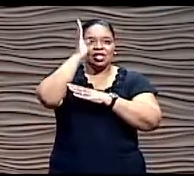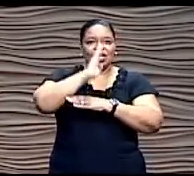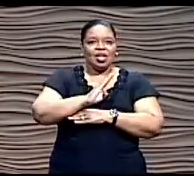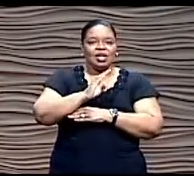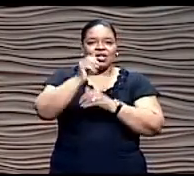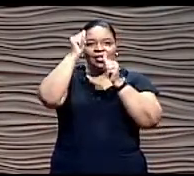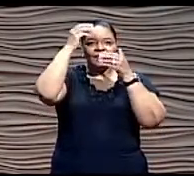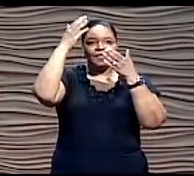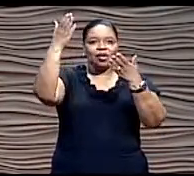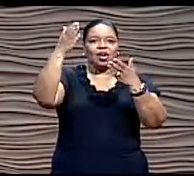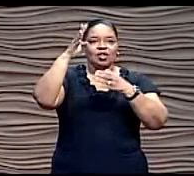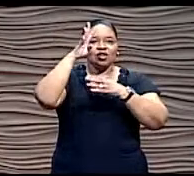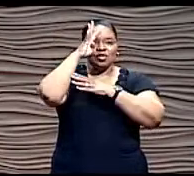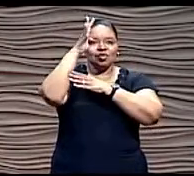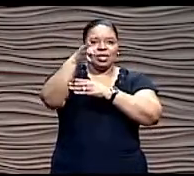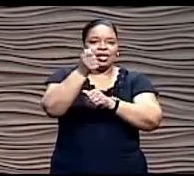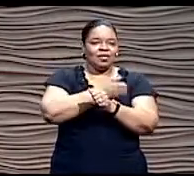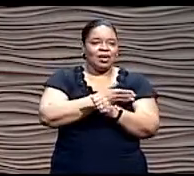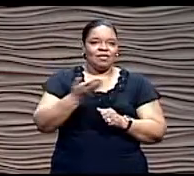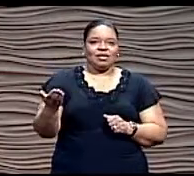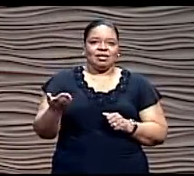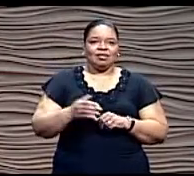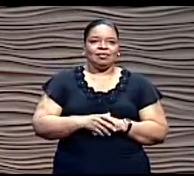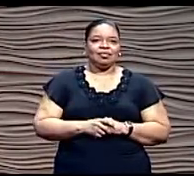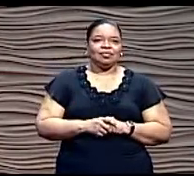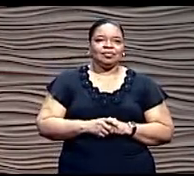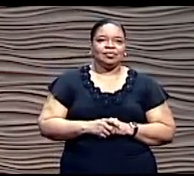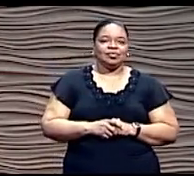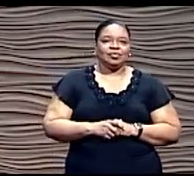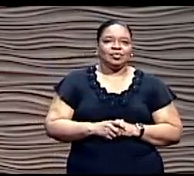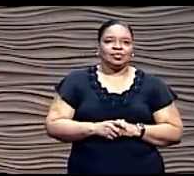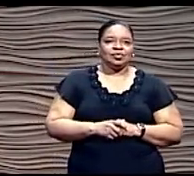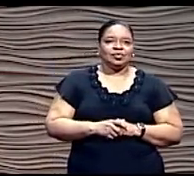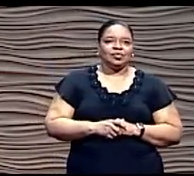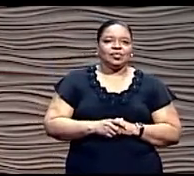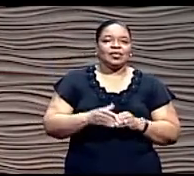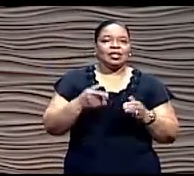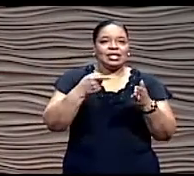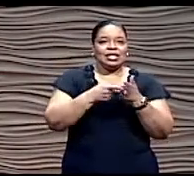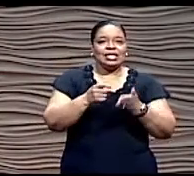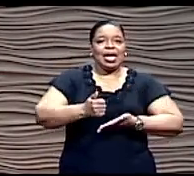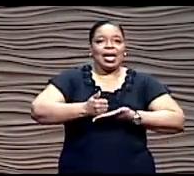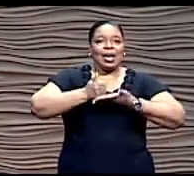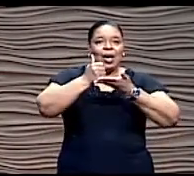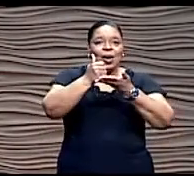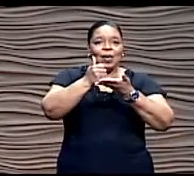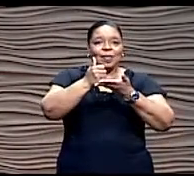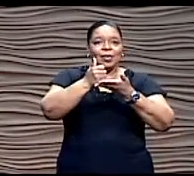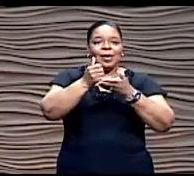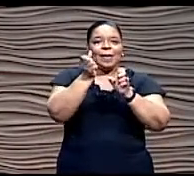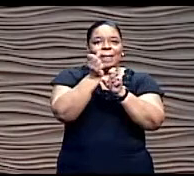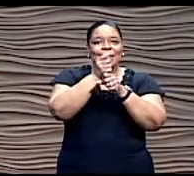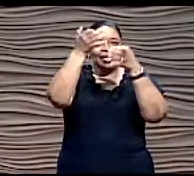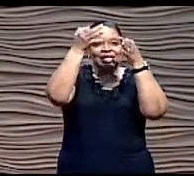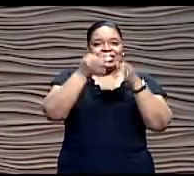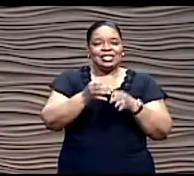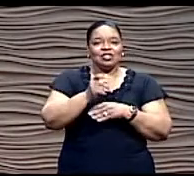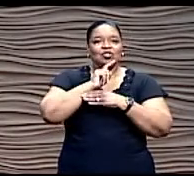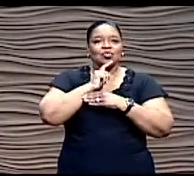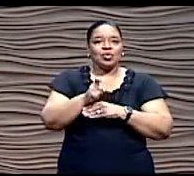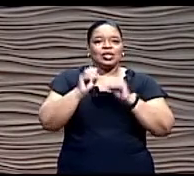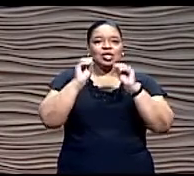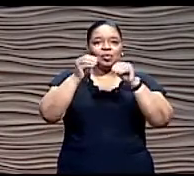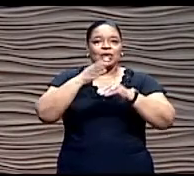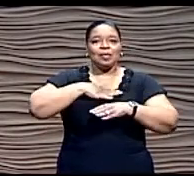Father, creator of everything. It is what helped me make a decision to put my confidence